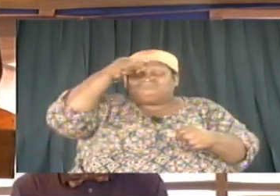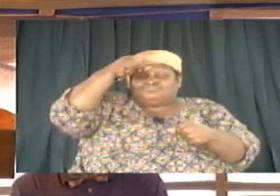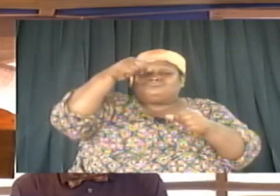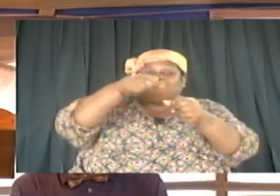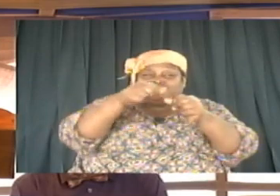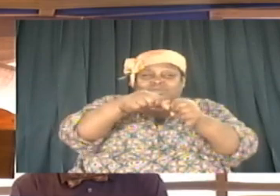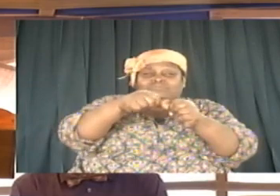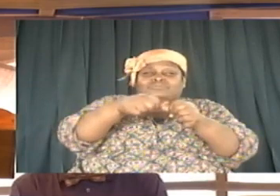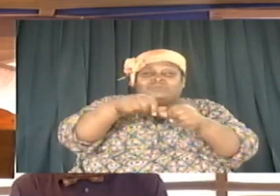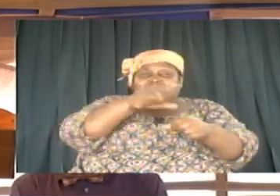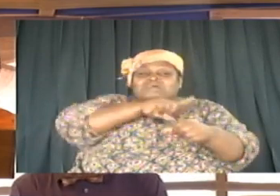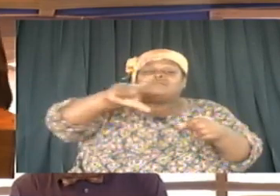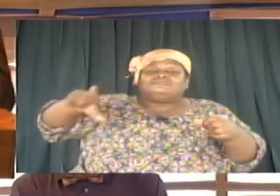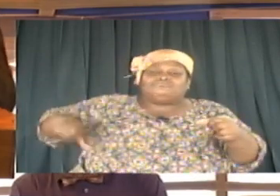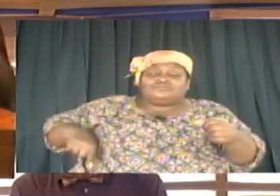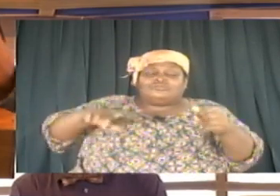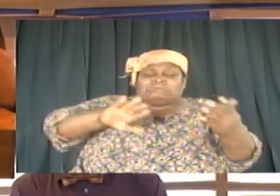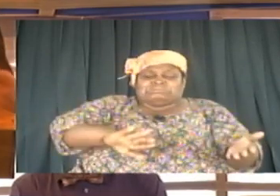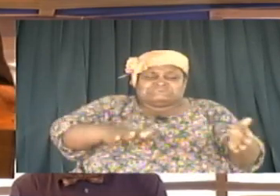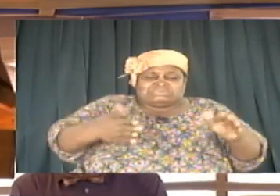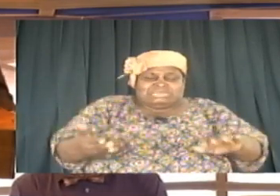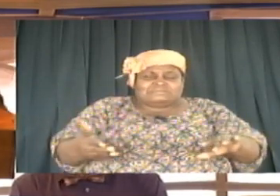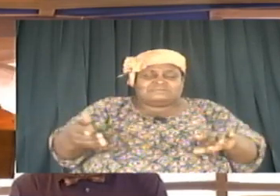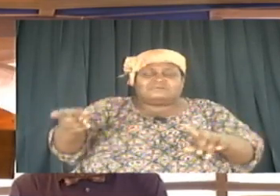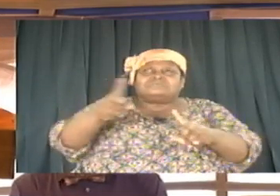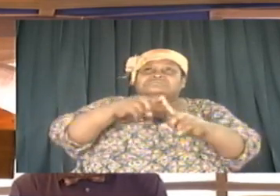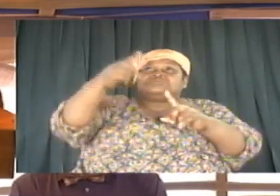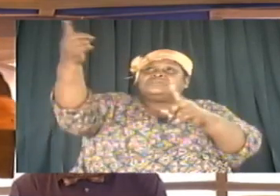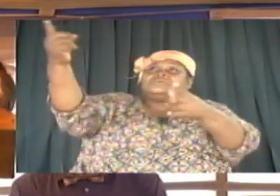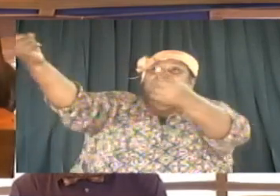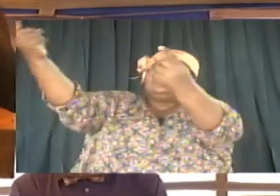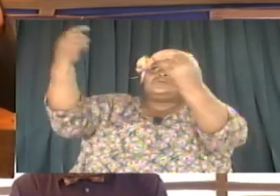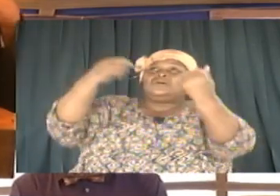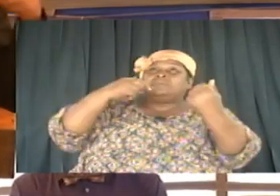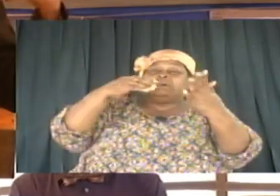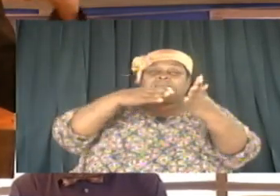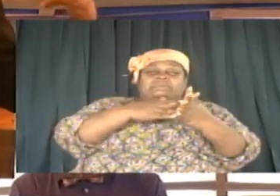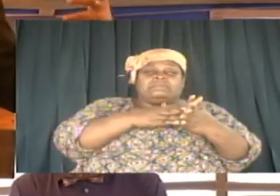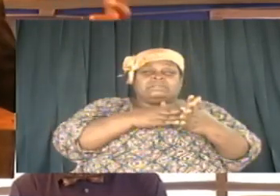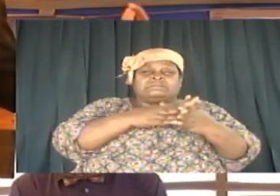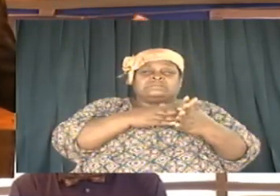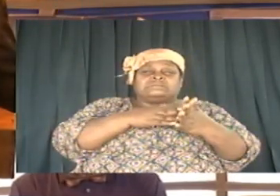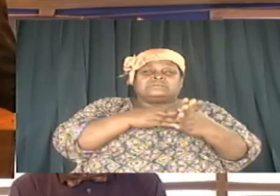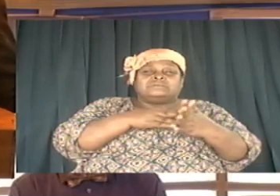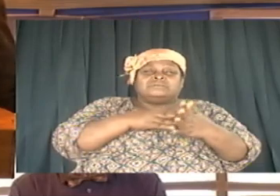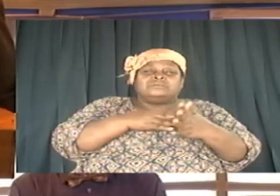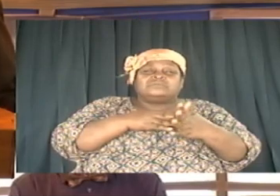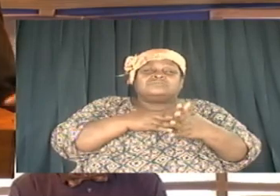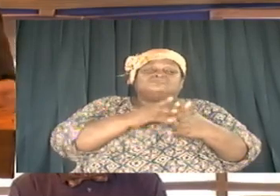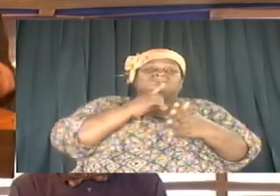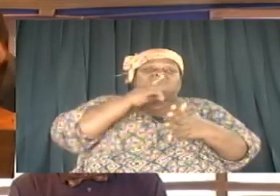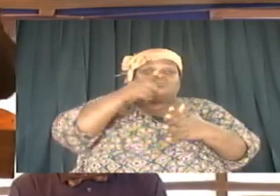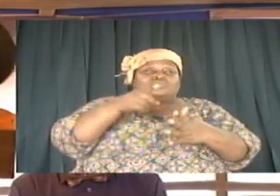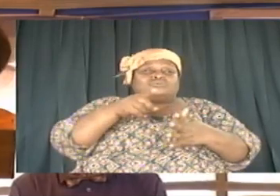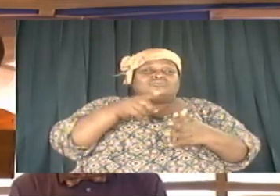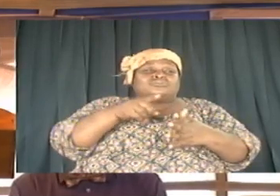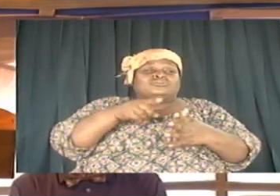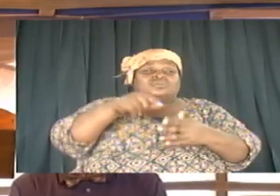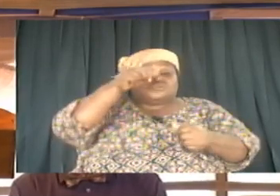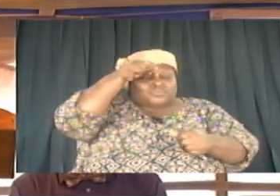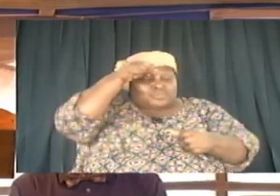the Lord's death until he comes. It is definitely to remember that he